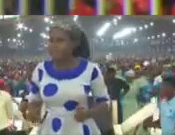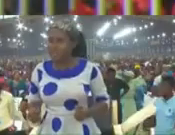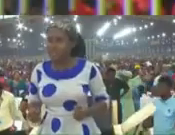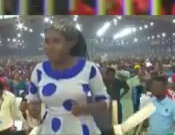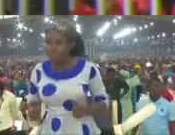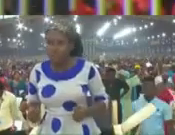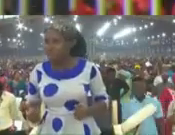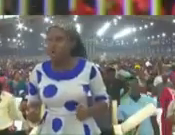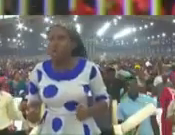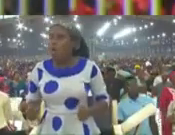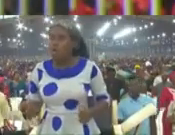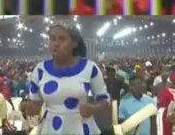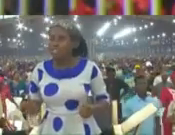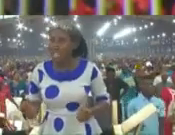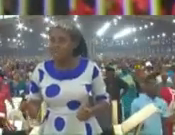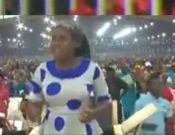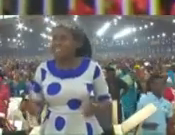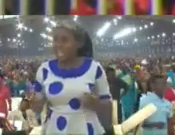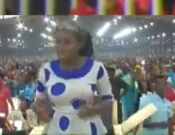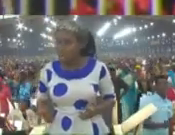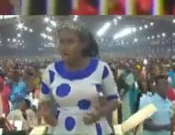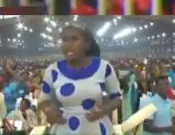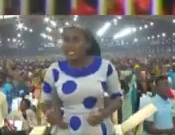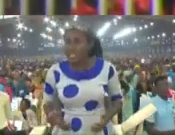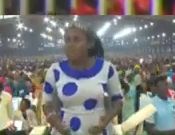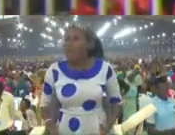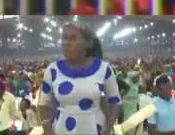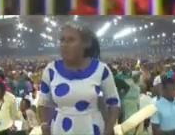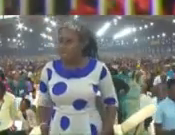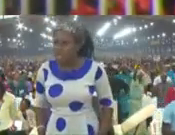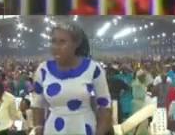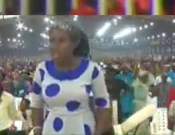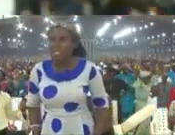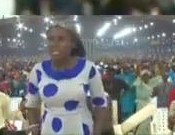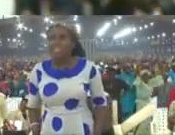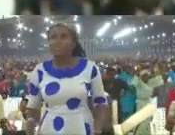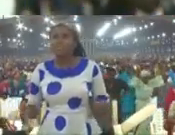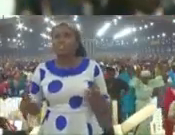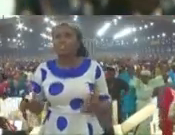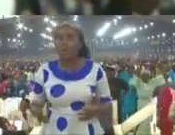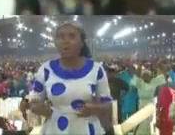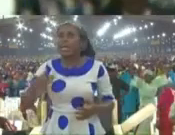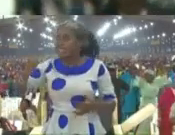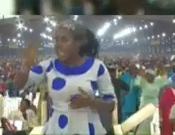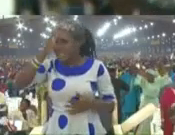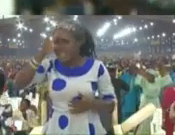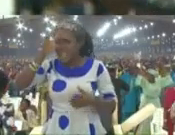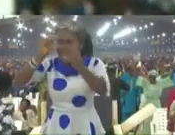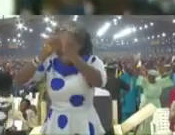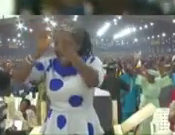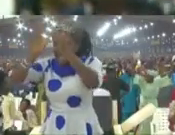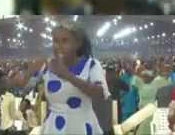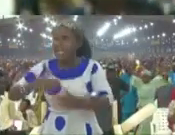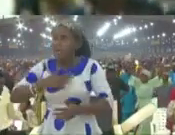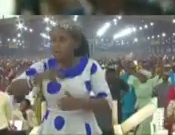Oh, yes, Lord, let my sunrise. Please, Daddy, remember me tonight.